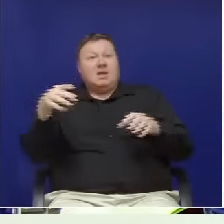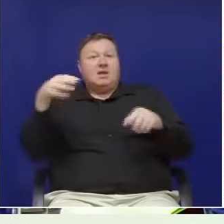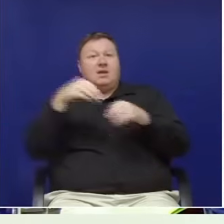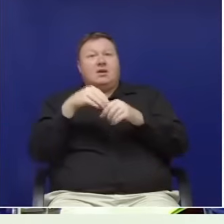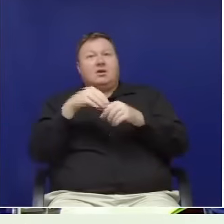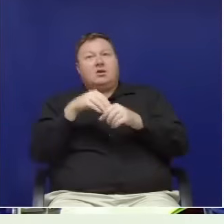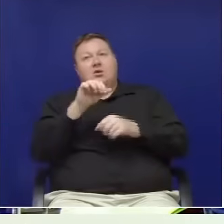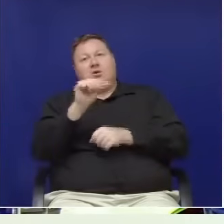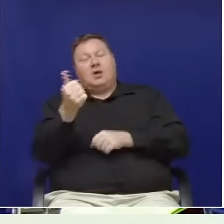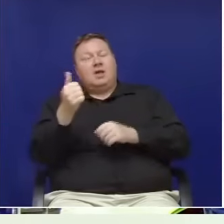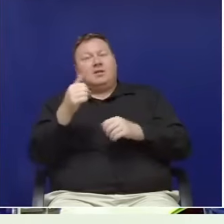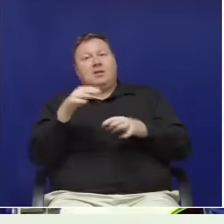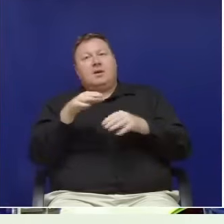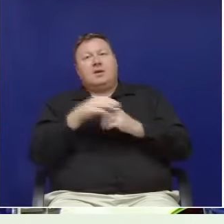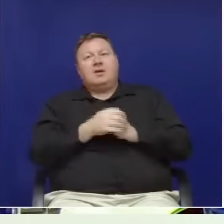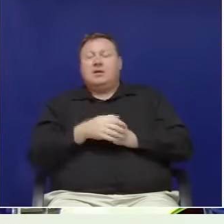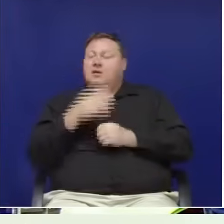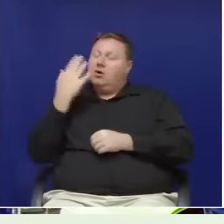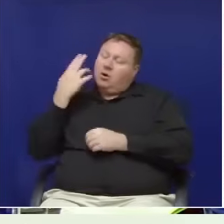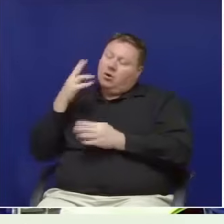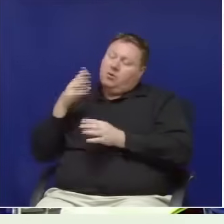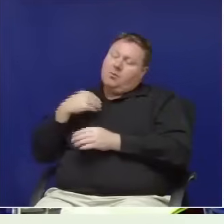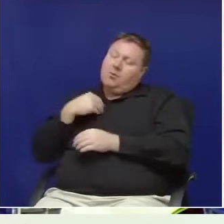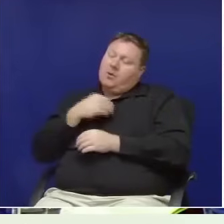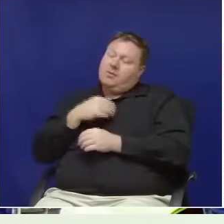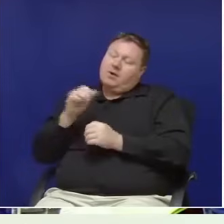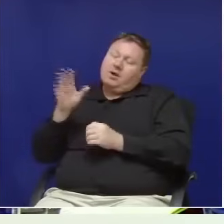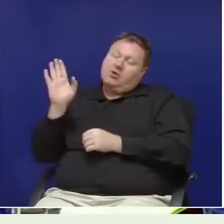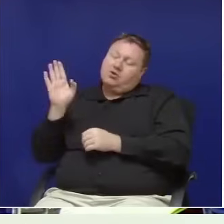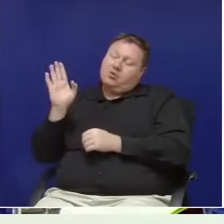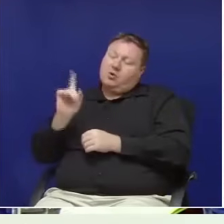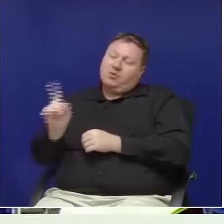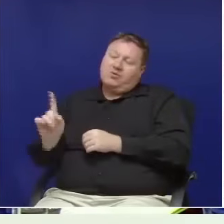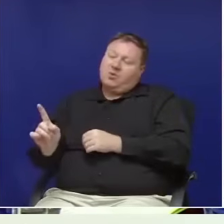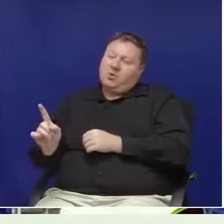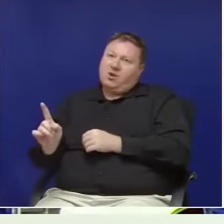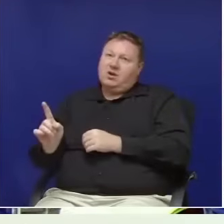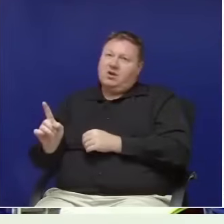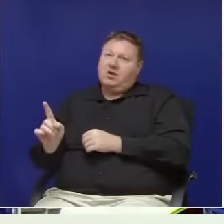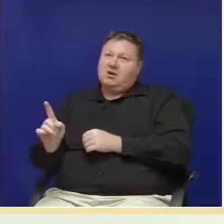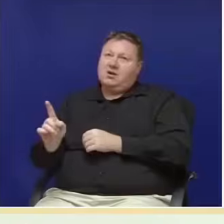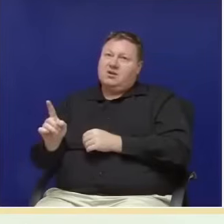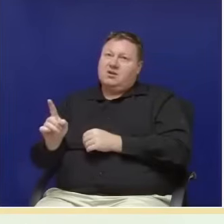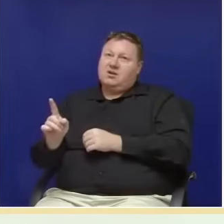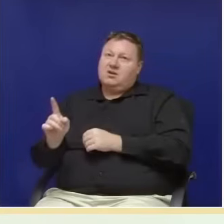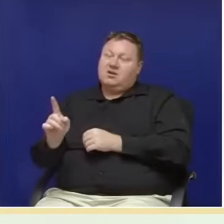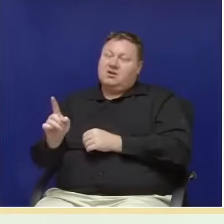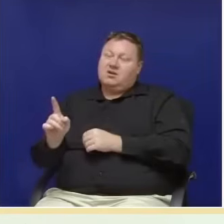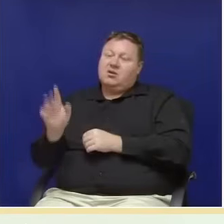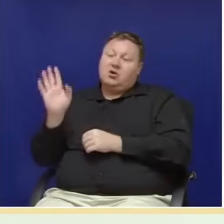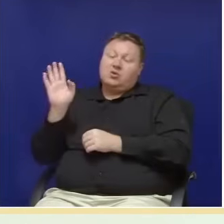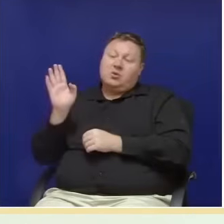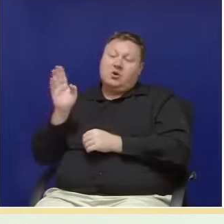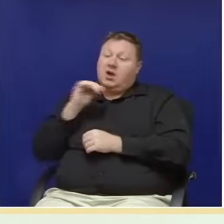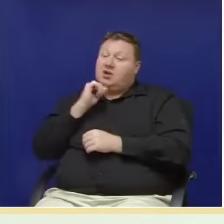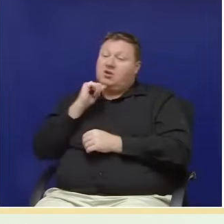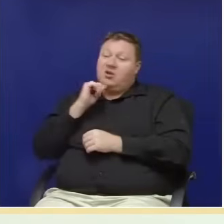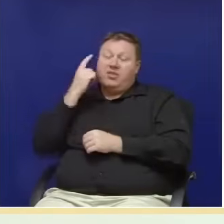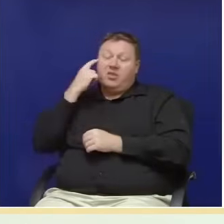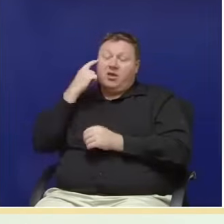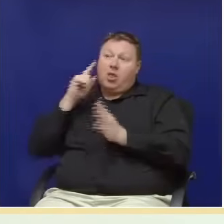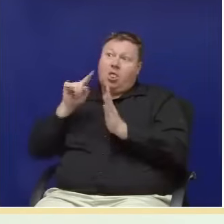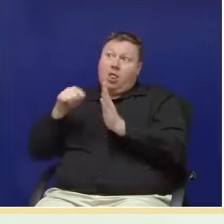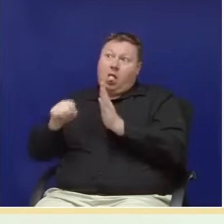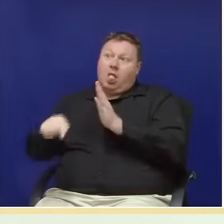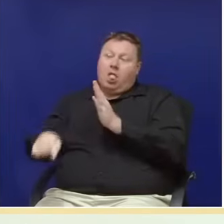other banks so that that Honorable can Member, be a I got smoke your point screen. of order. I think I got your point of order. I don't think you need to go into